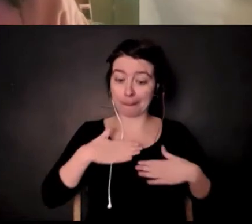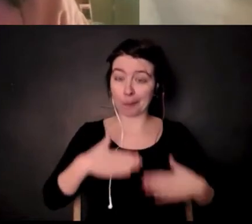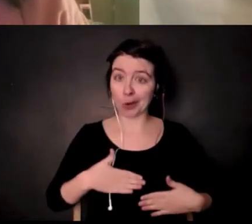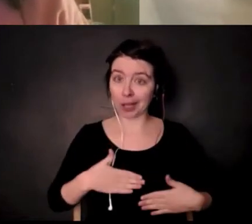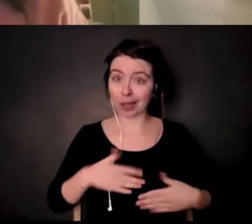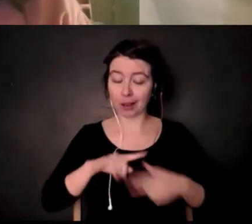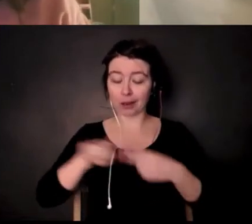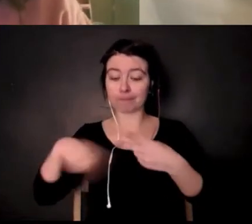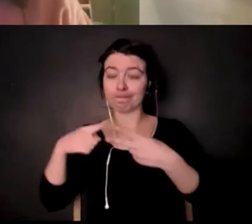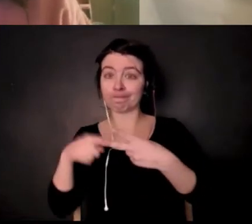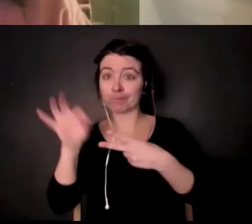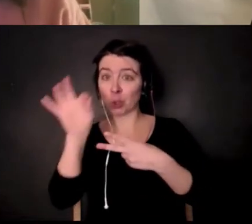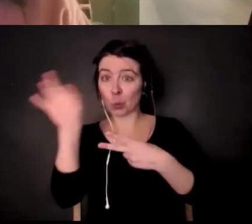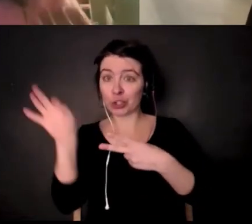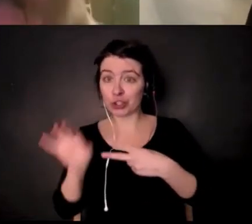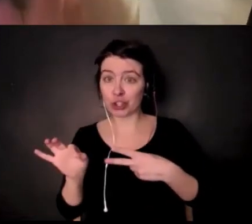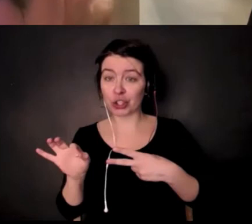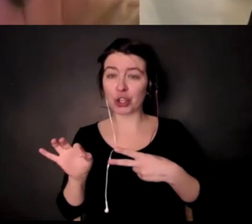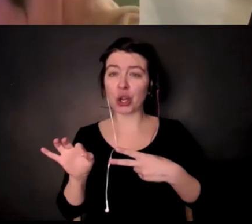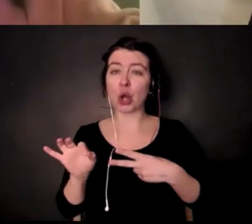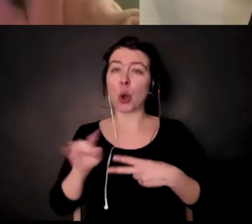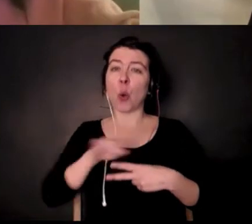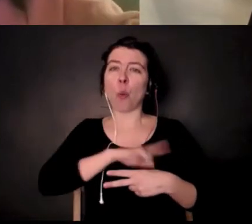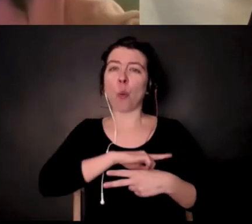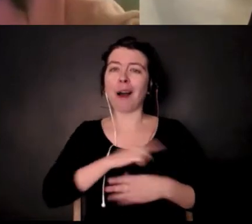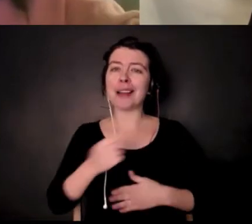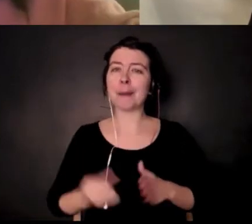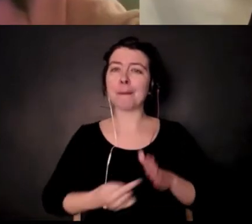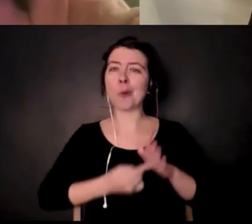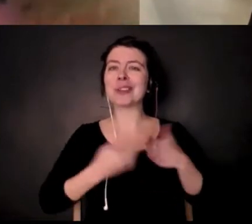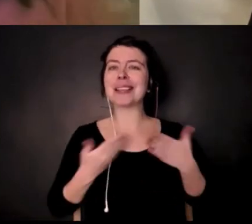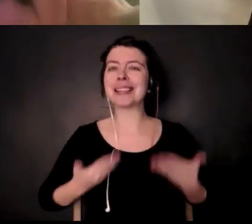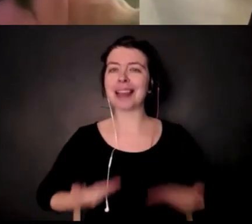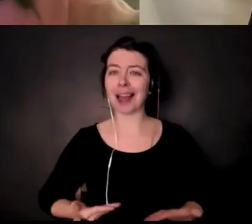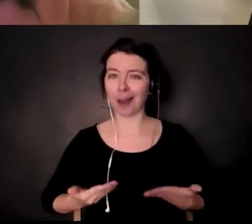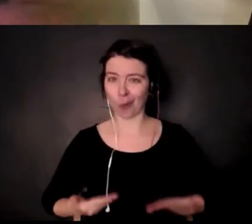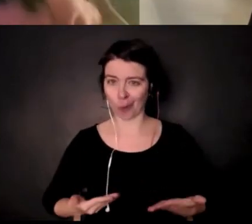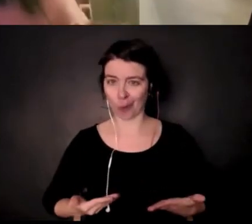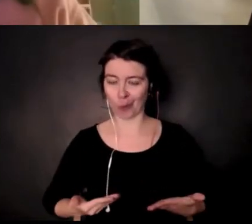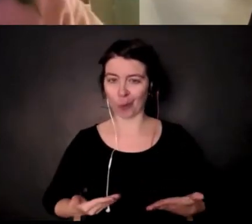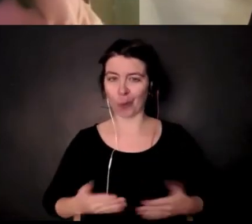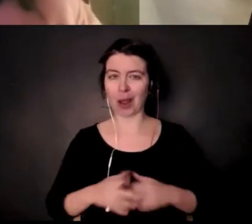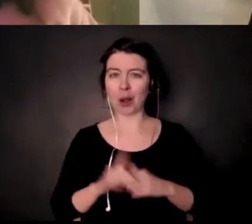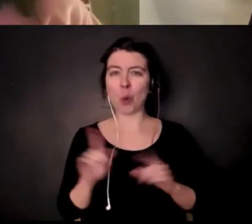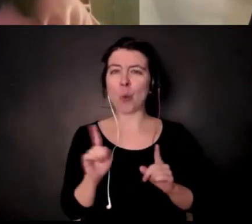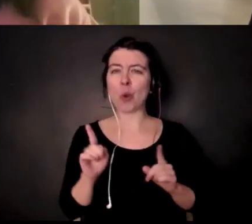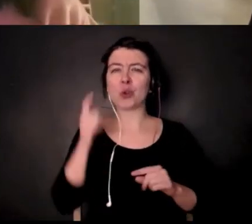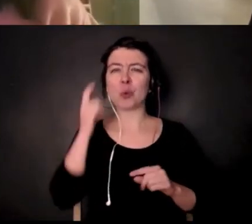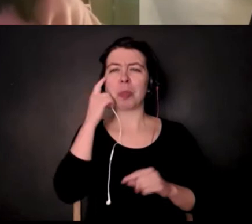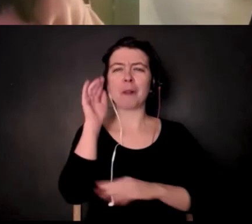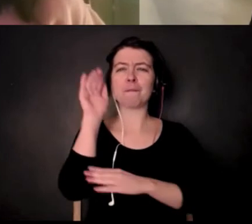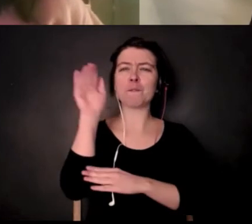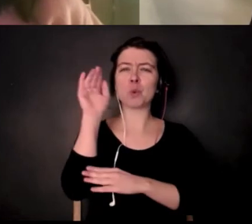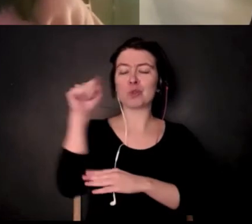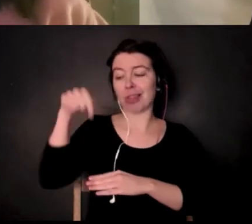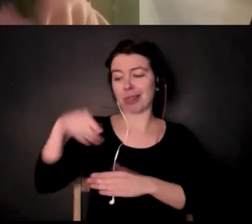we do this now? And what do you envisage from this work? I have my own answers to that, but I'm